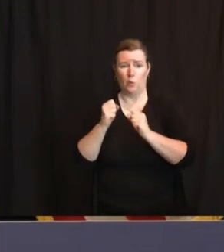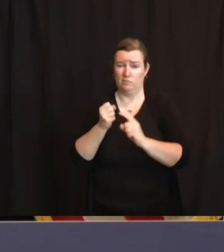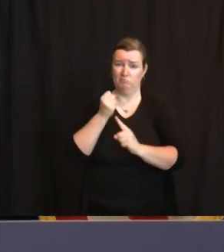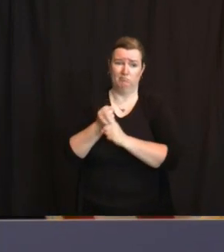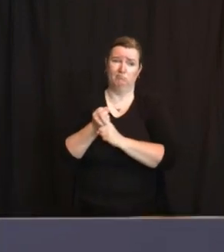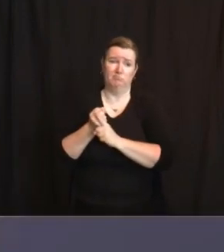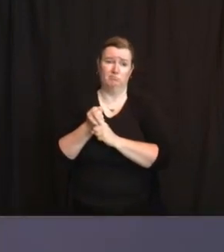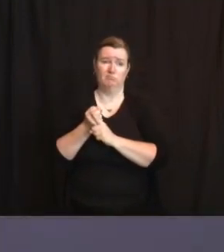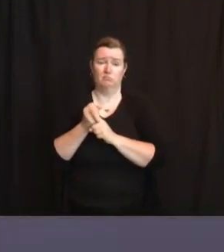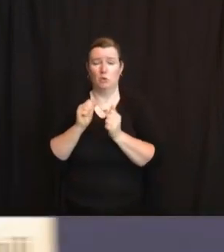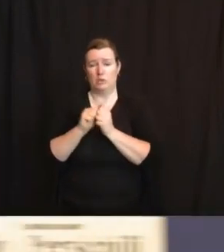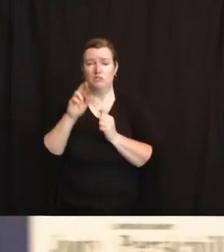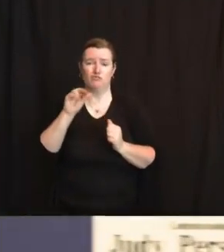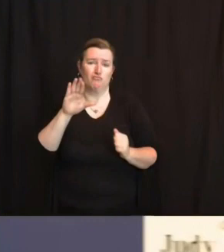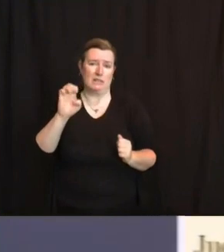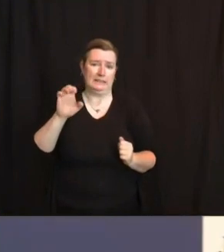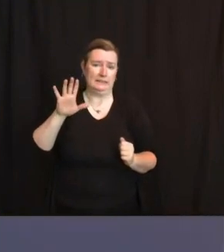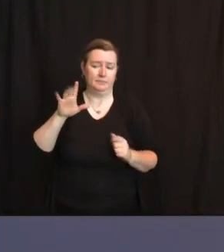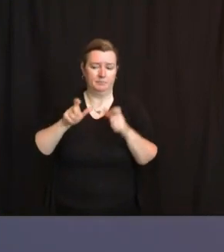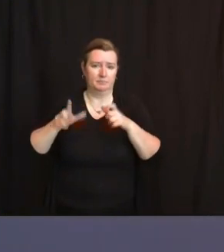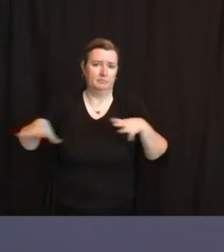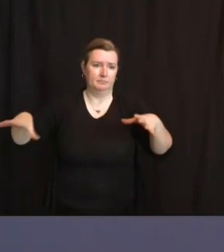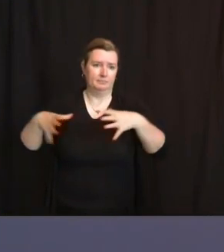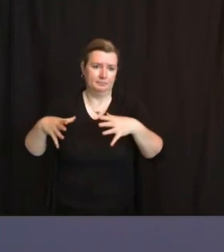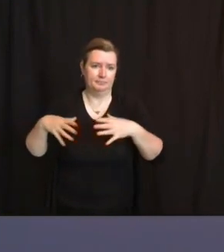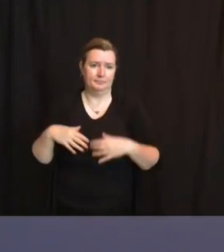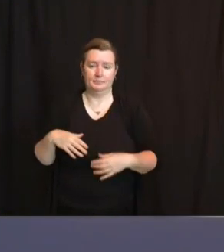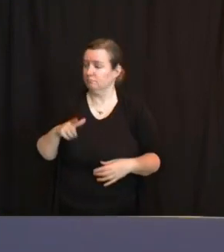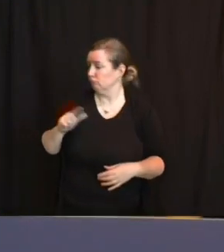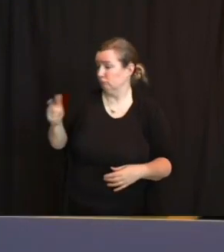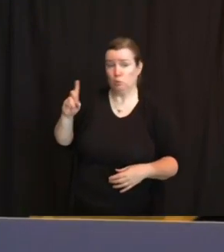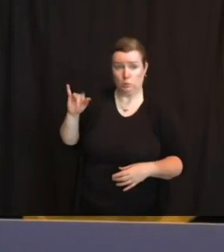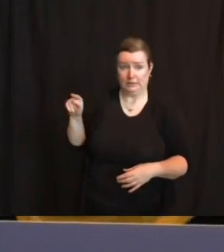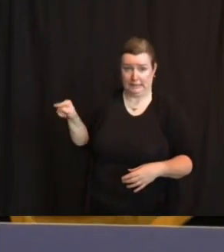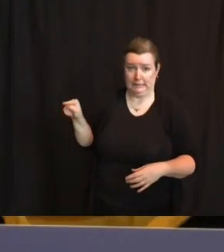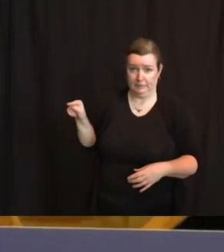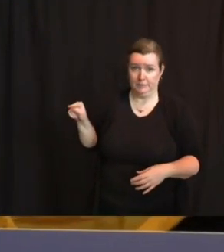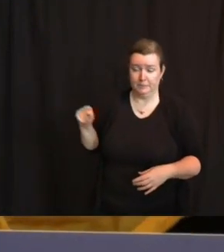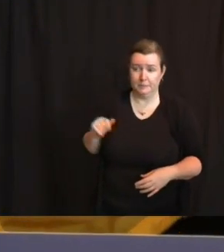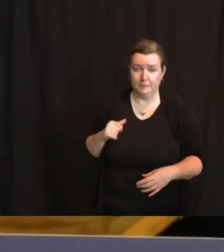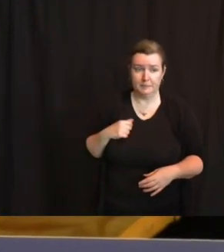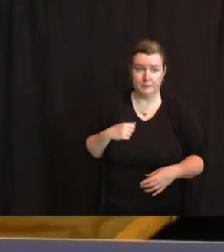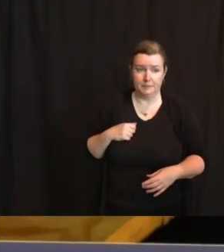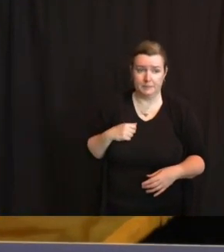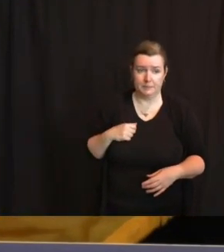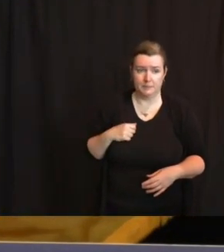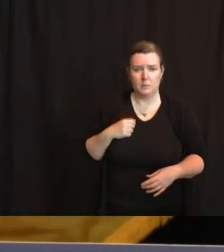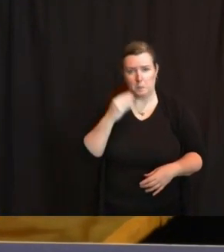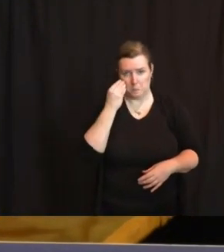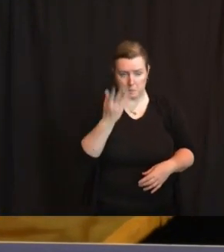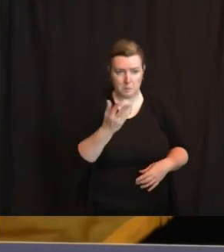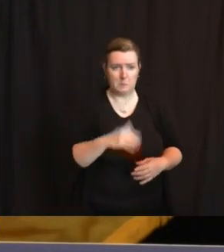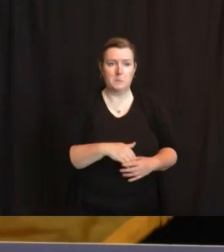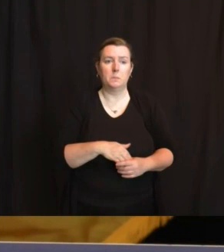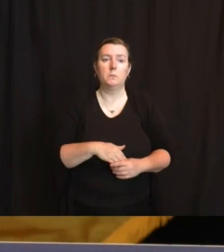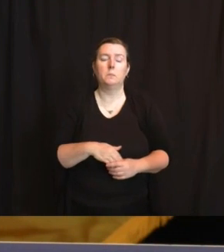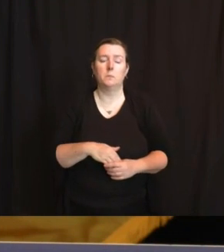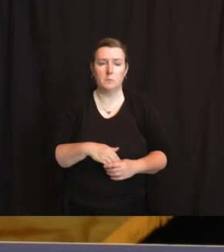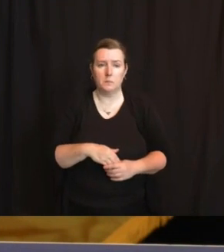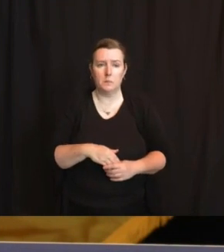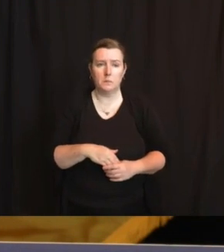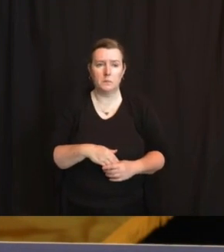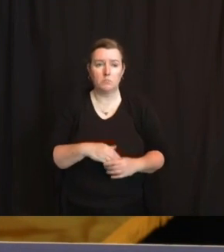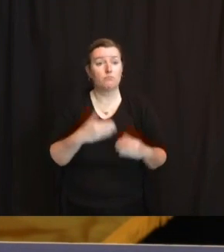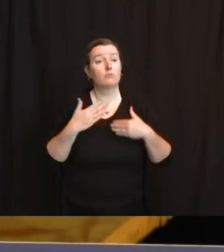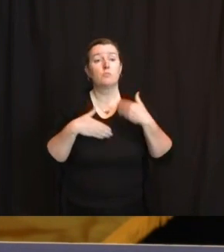could, just so you know the magnitude of the process.